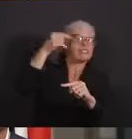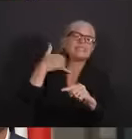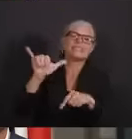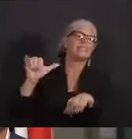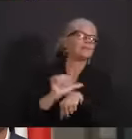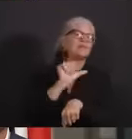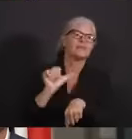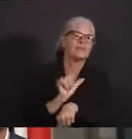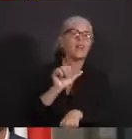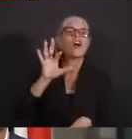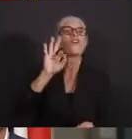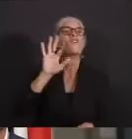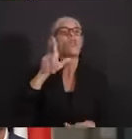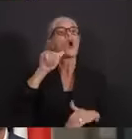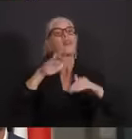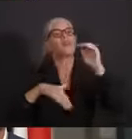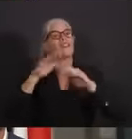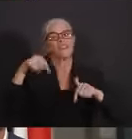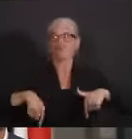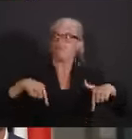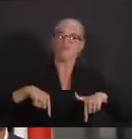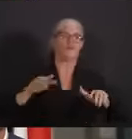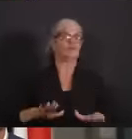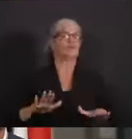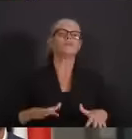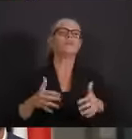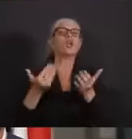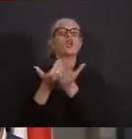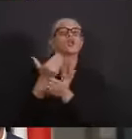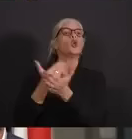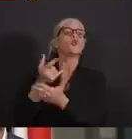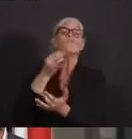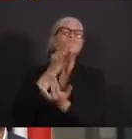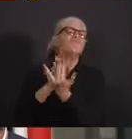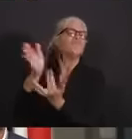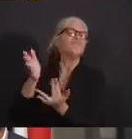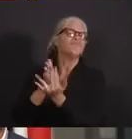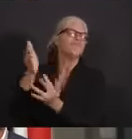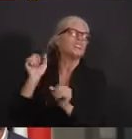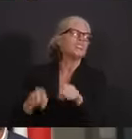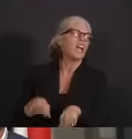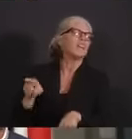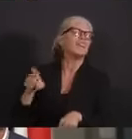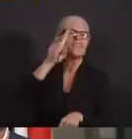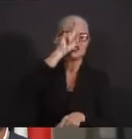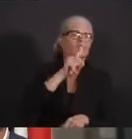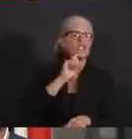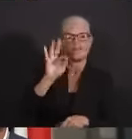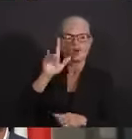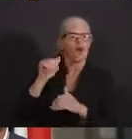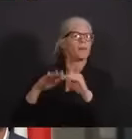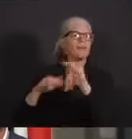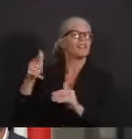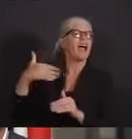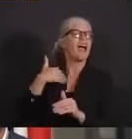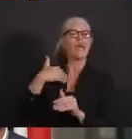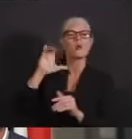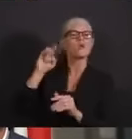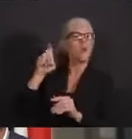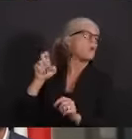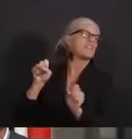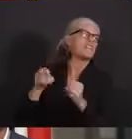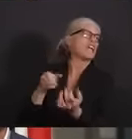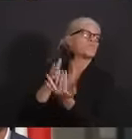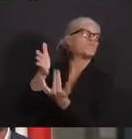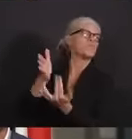Florida buildings in particular, new ones, they're going to be able to withstand that for sure. And so I think that